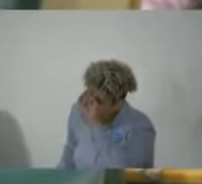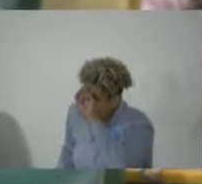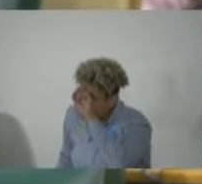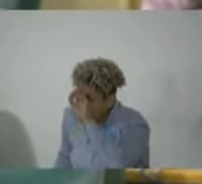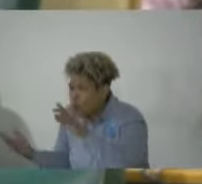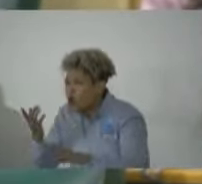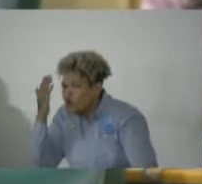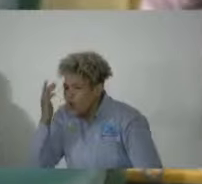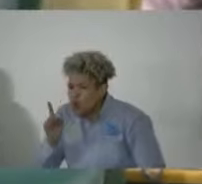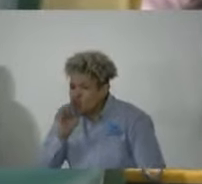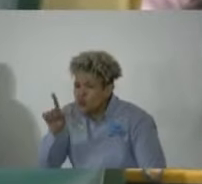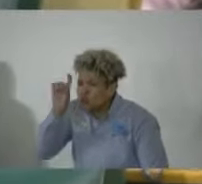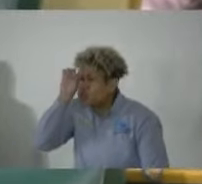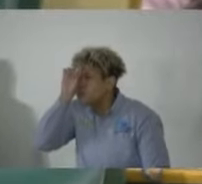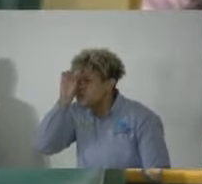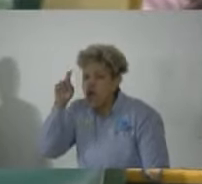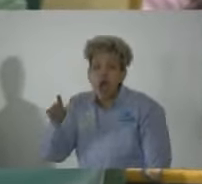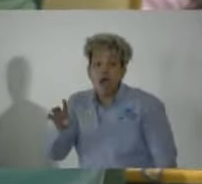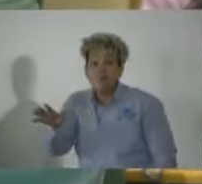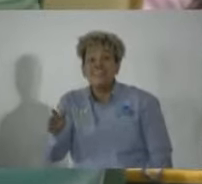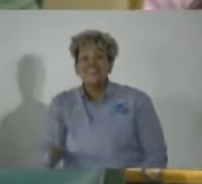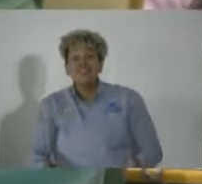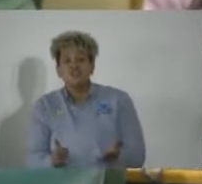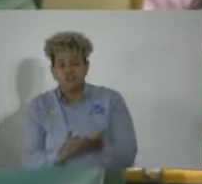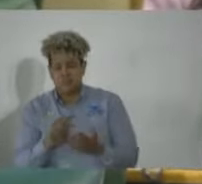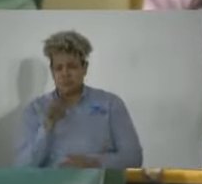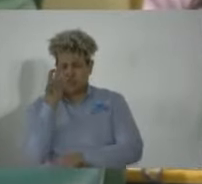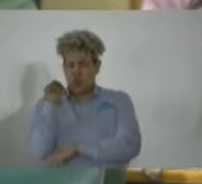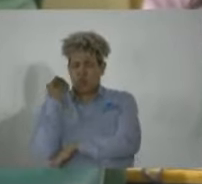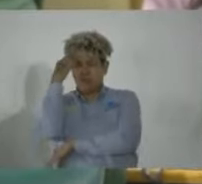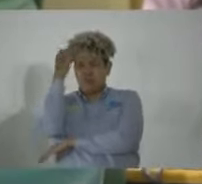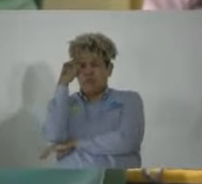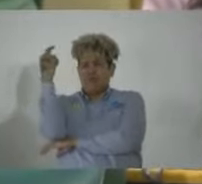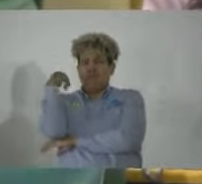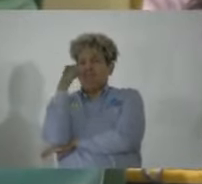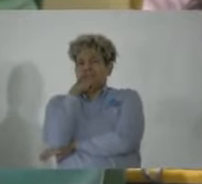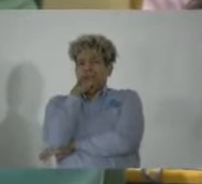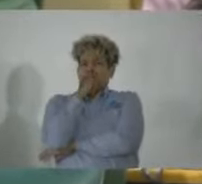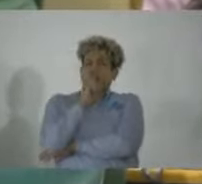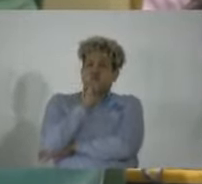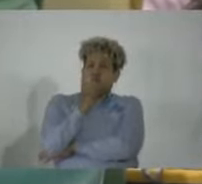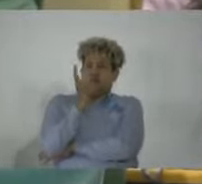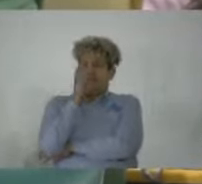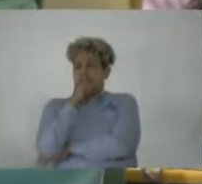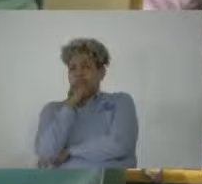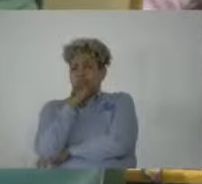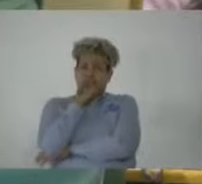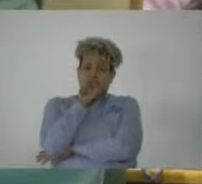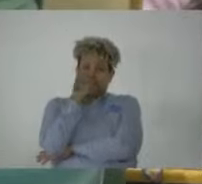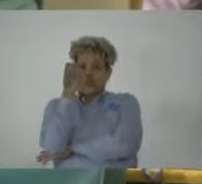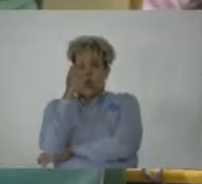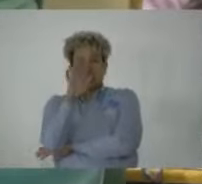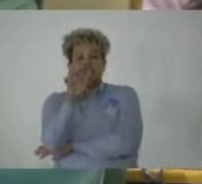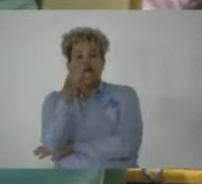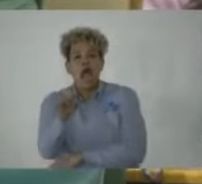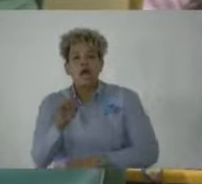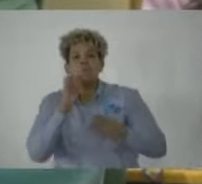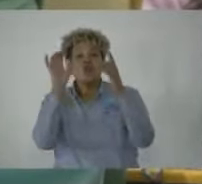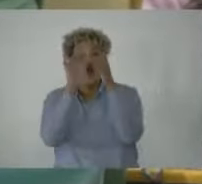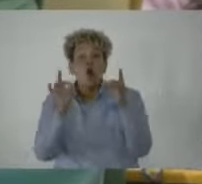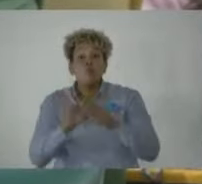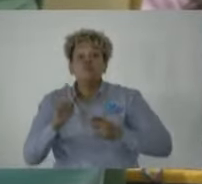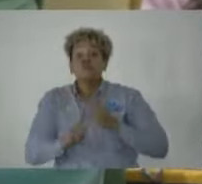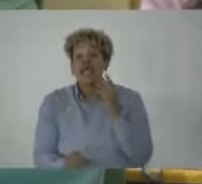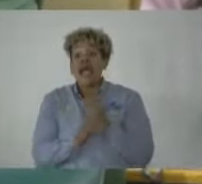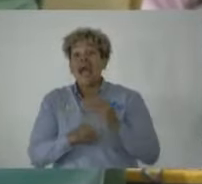true. They may end up doubting their memory, their perception, or even their sanity. Madam Speaker, the commentary on a